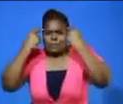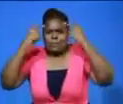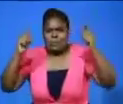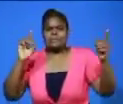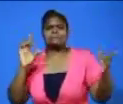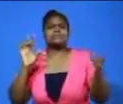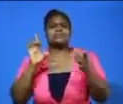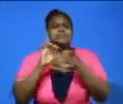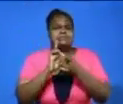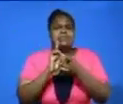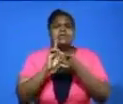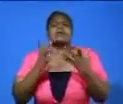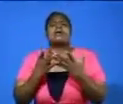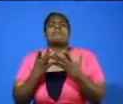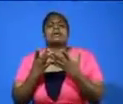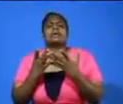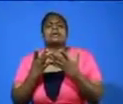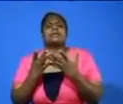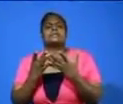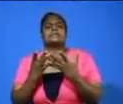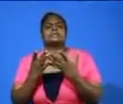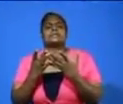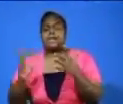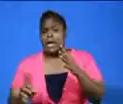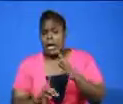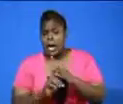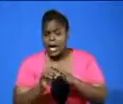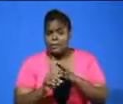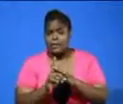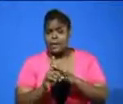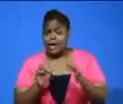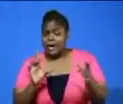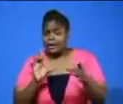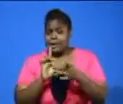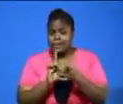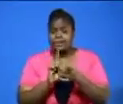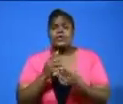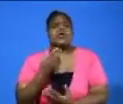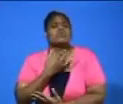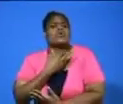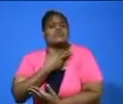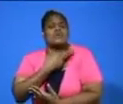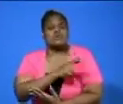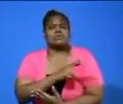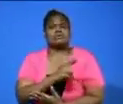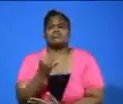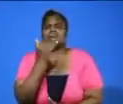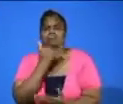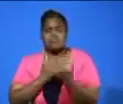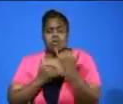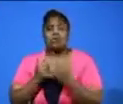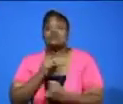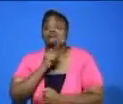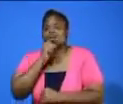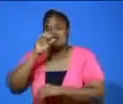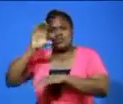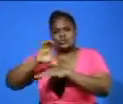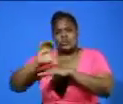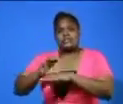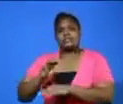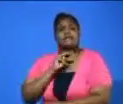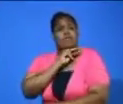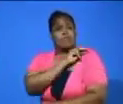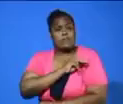may fall in line with religious apostasy. The remnant church has a